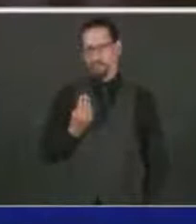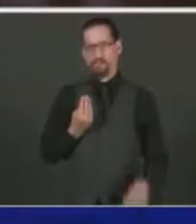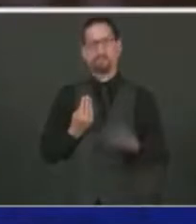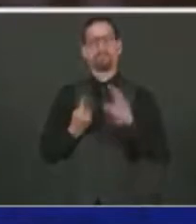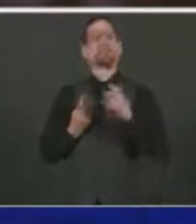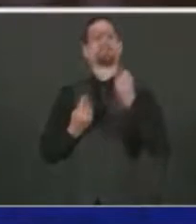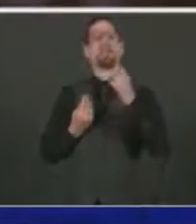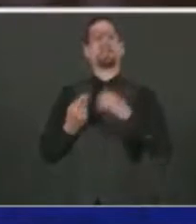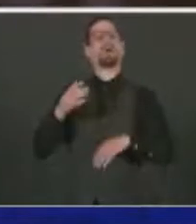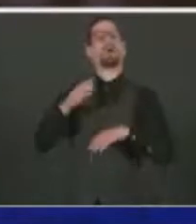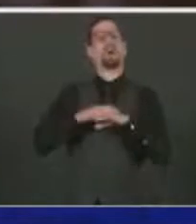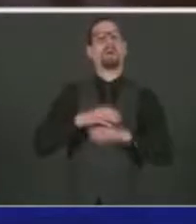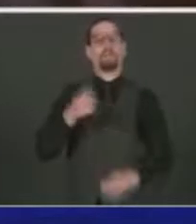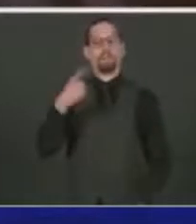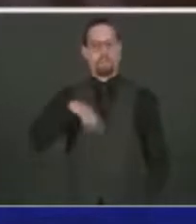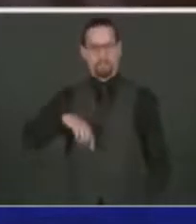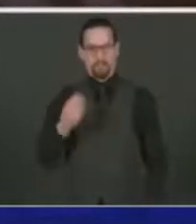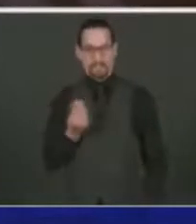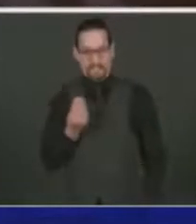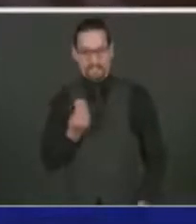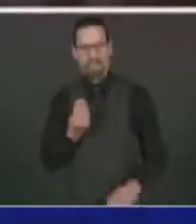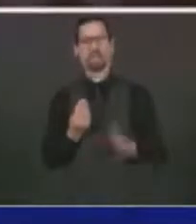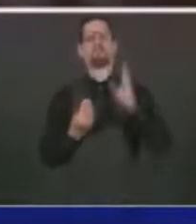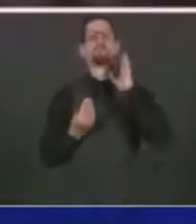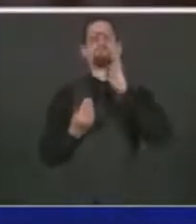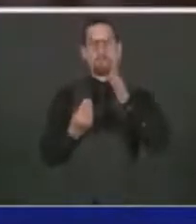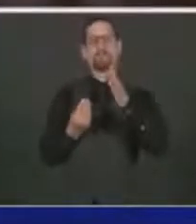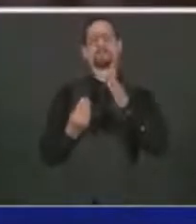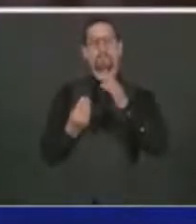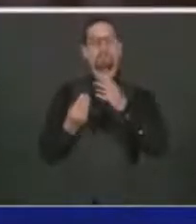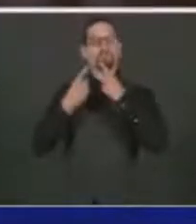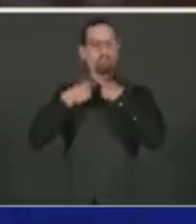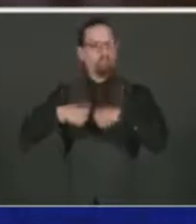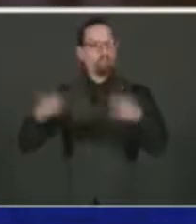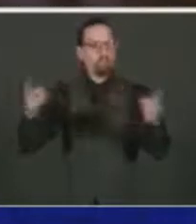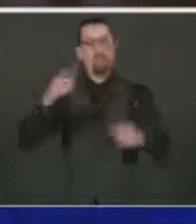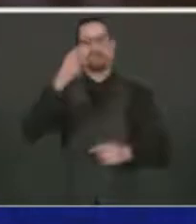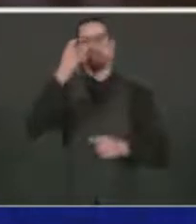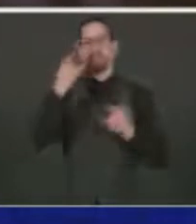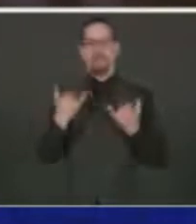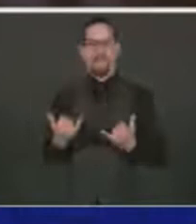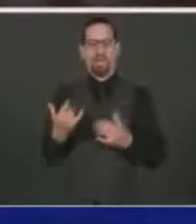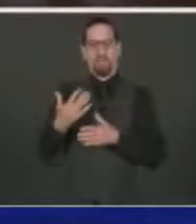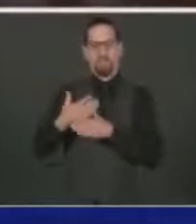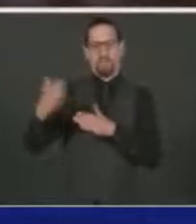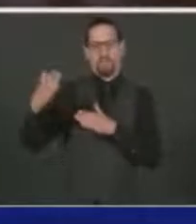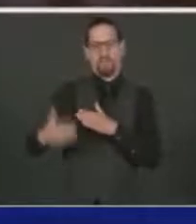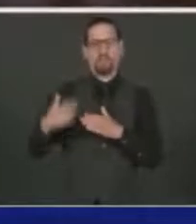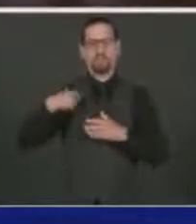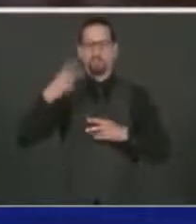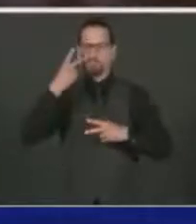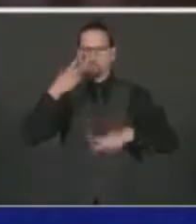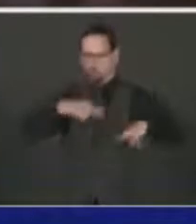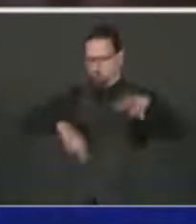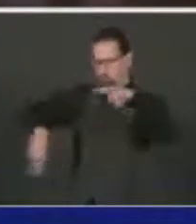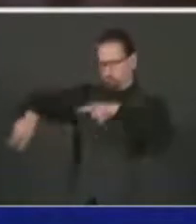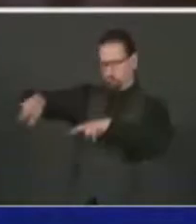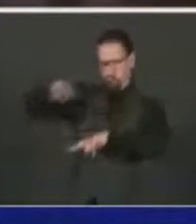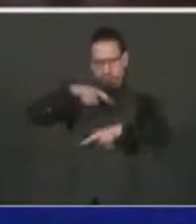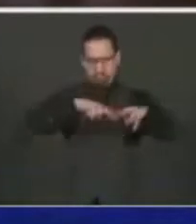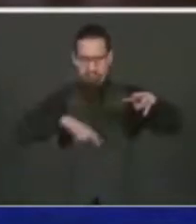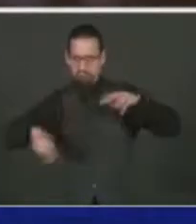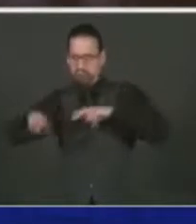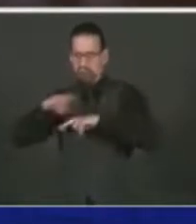Monday, I will be back with an official announcement about when phase 3 will begin and exactly what phase 3 will look